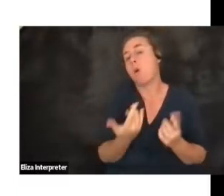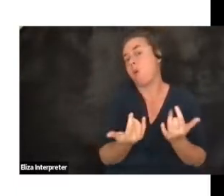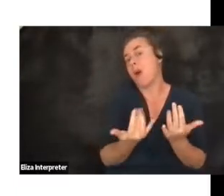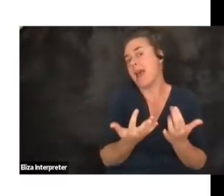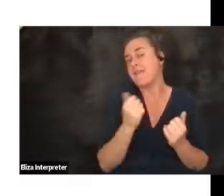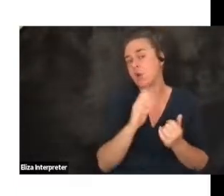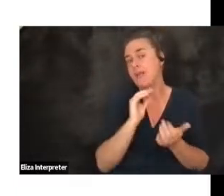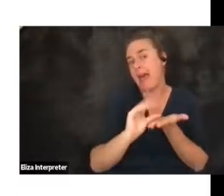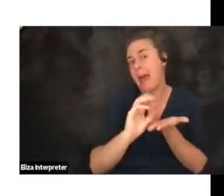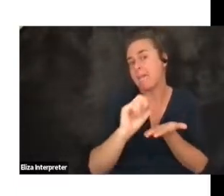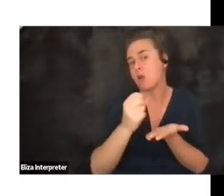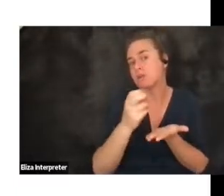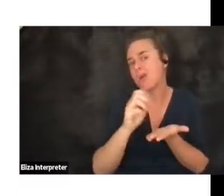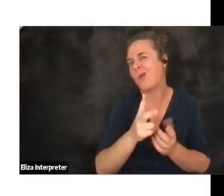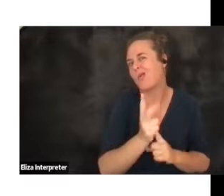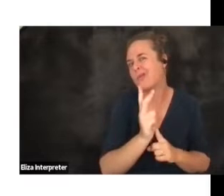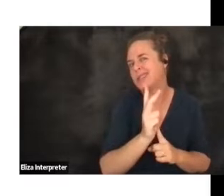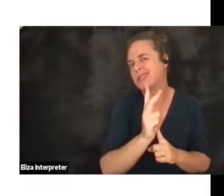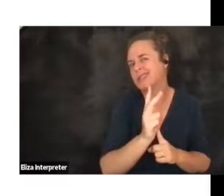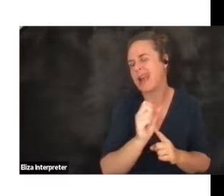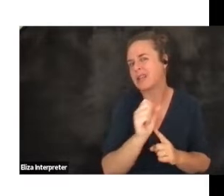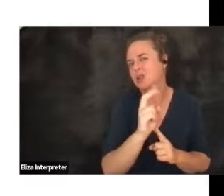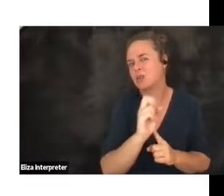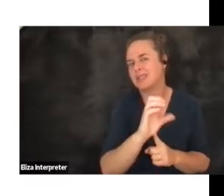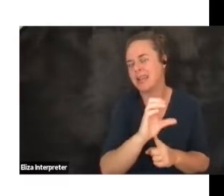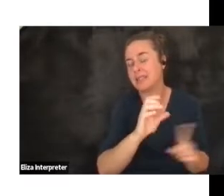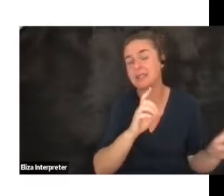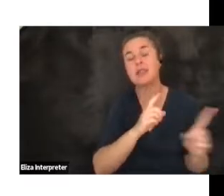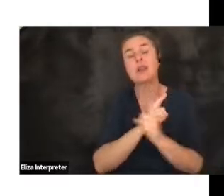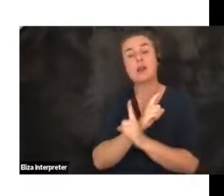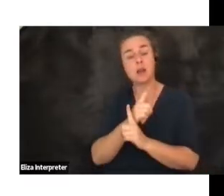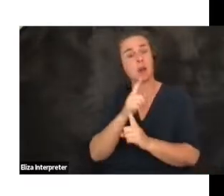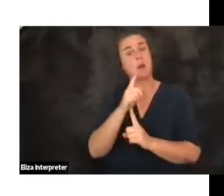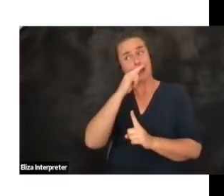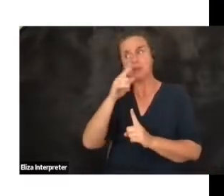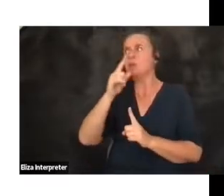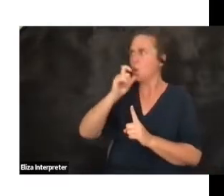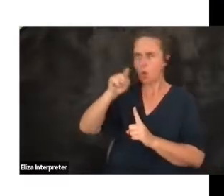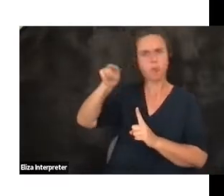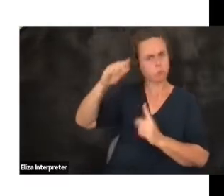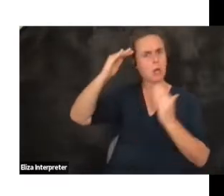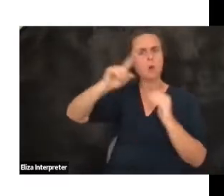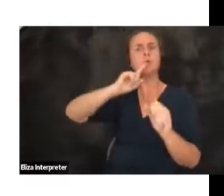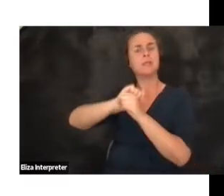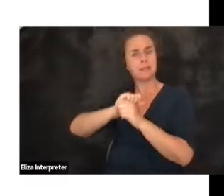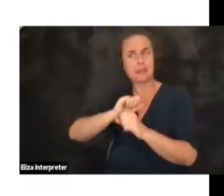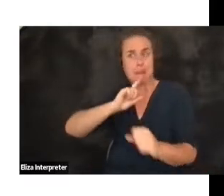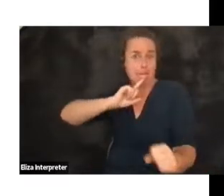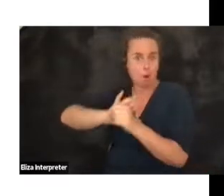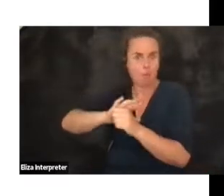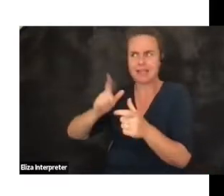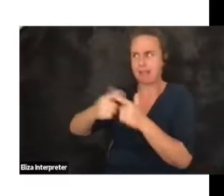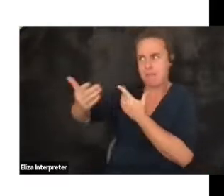2 seconds. On the other hand, the kids who had reliable adults who brought the art supplies and who brought the